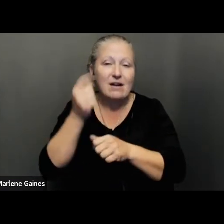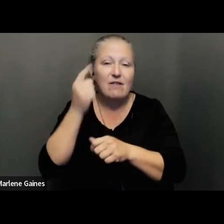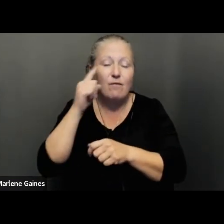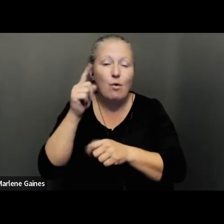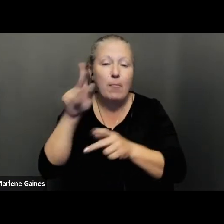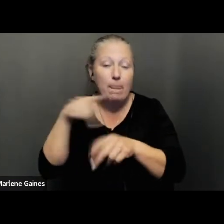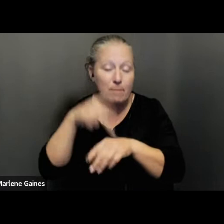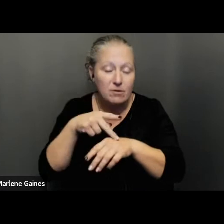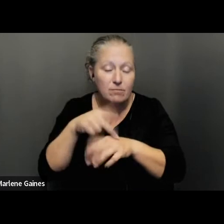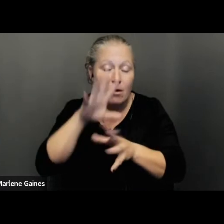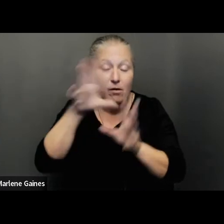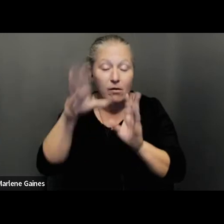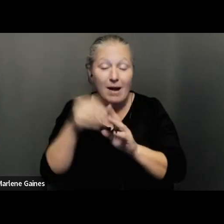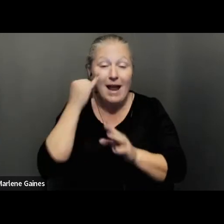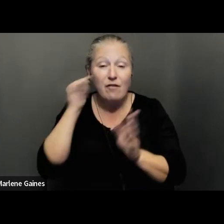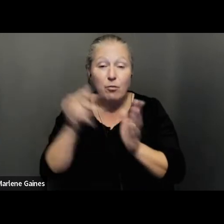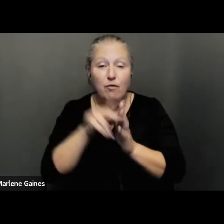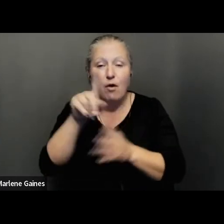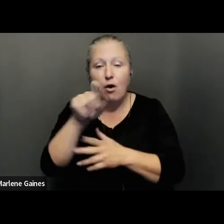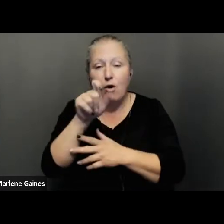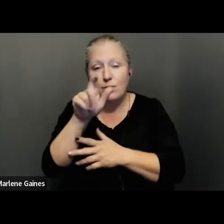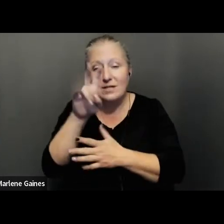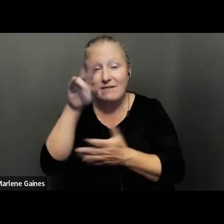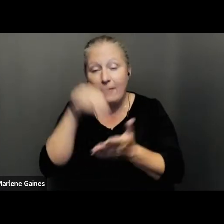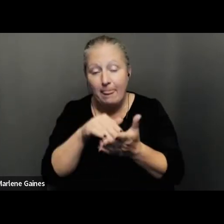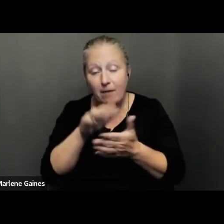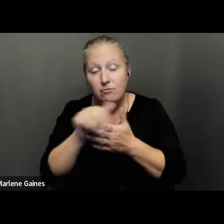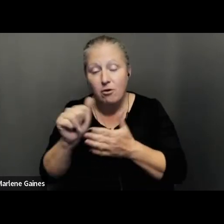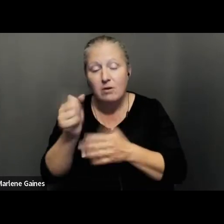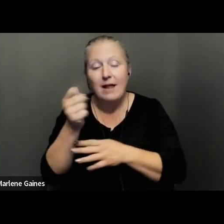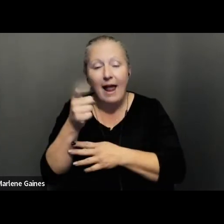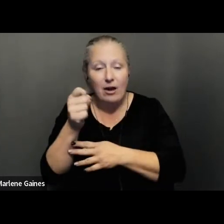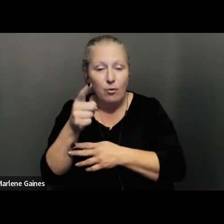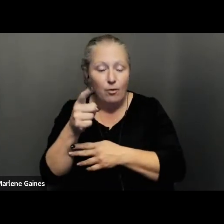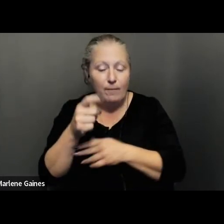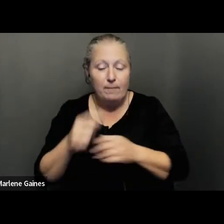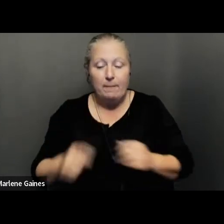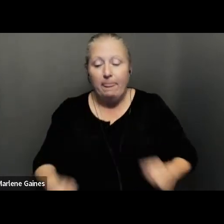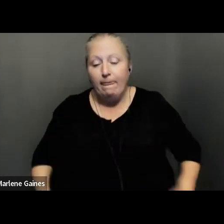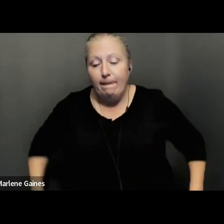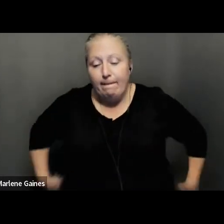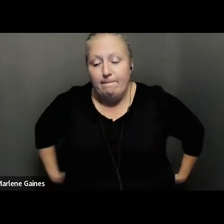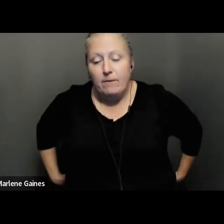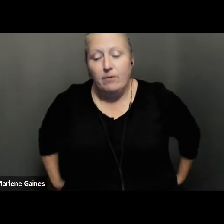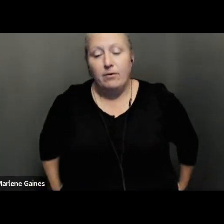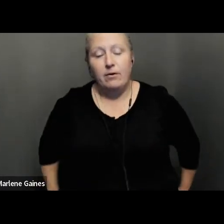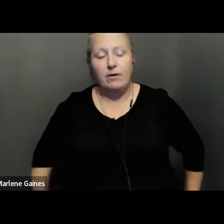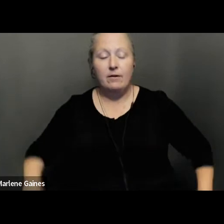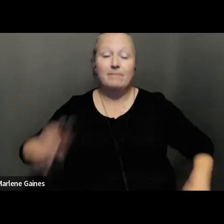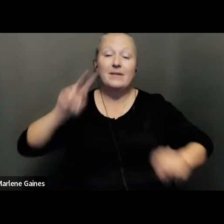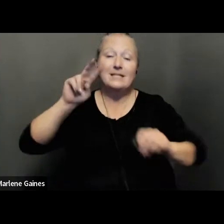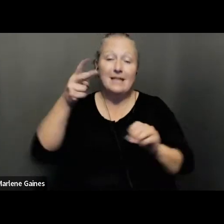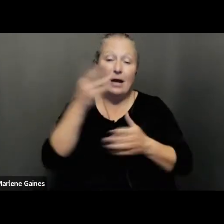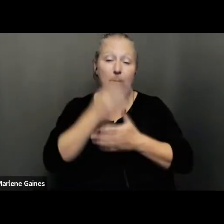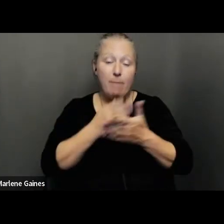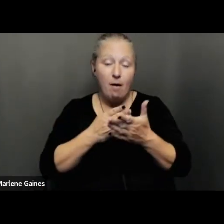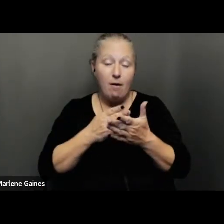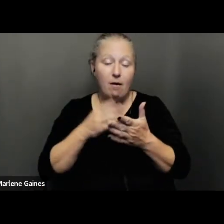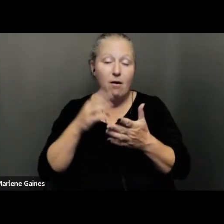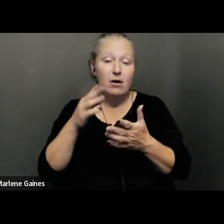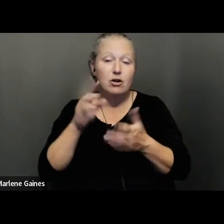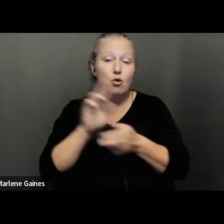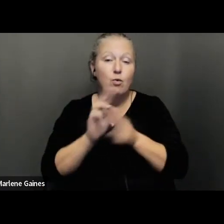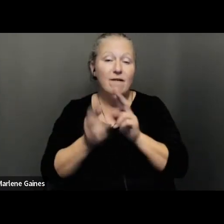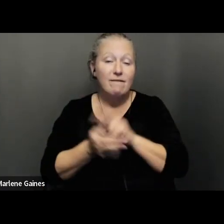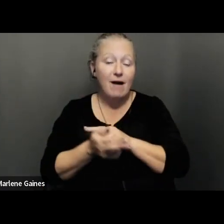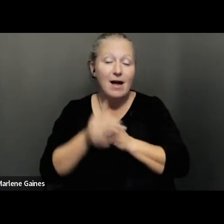be $127,000 on an annual basis. The second part of this recommendation is to revise